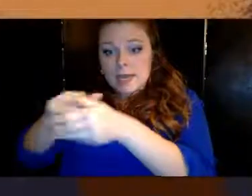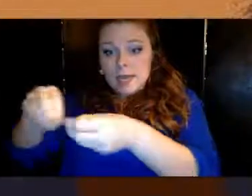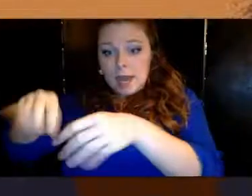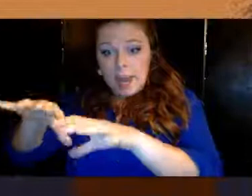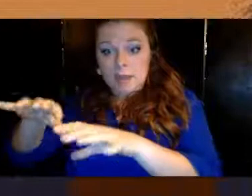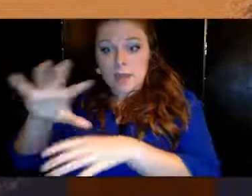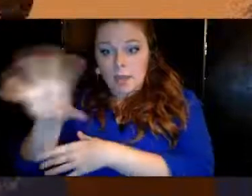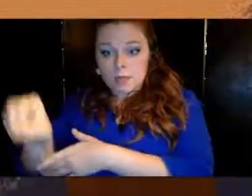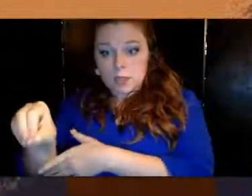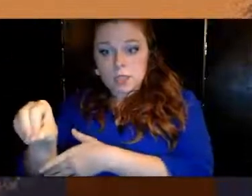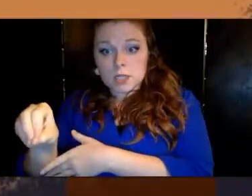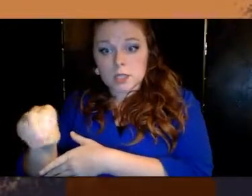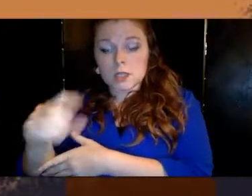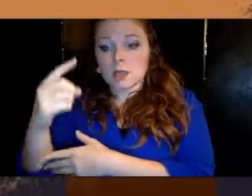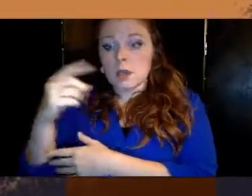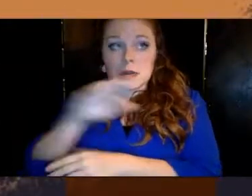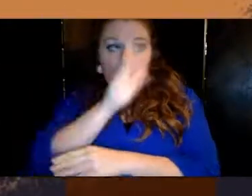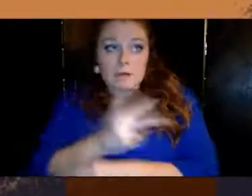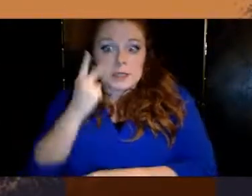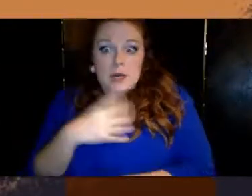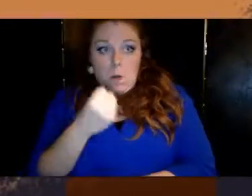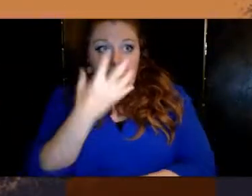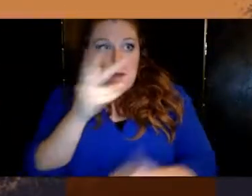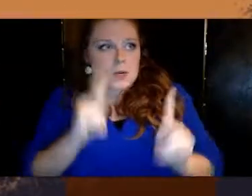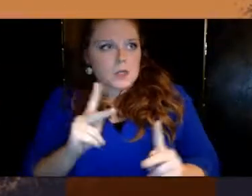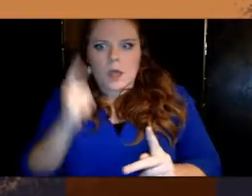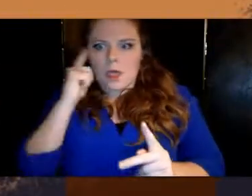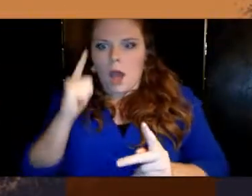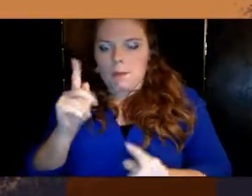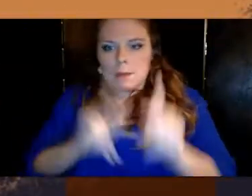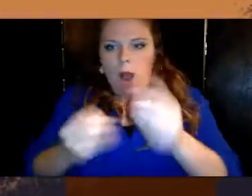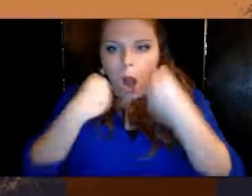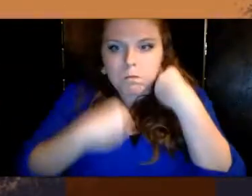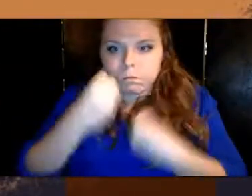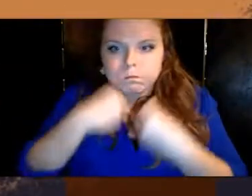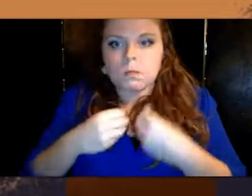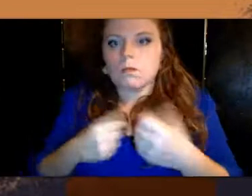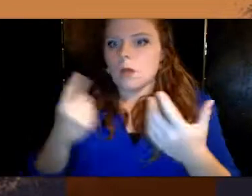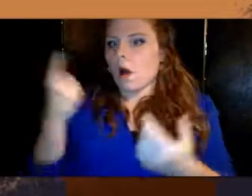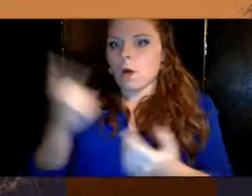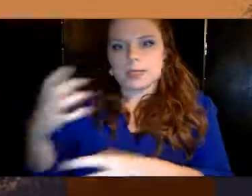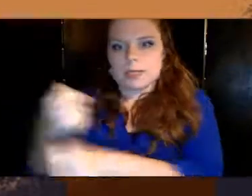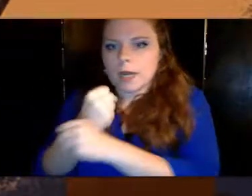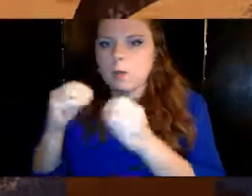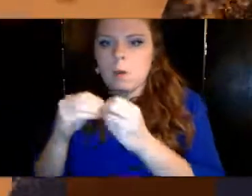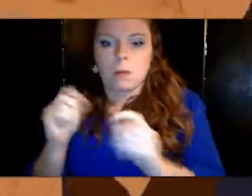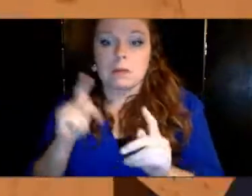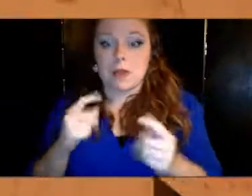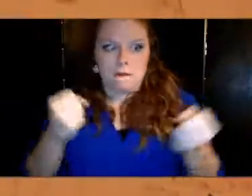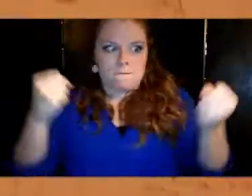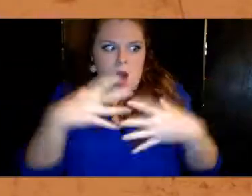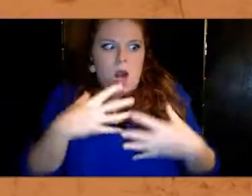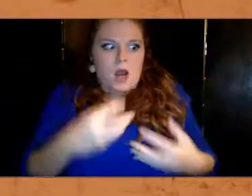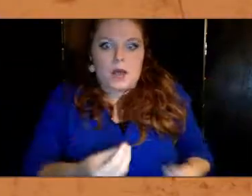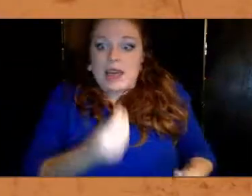whites before, and thought them to be cannibals, constantly taking people away and returning for more. Afraid of being eaten,